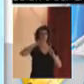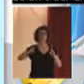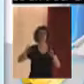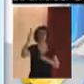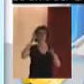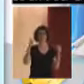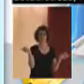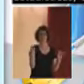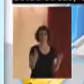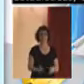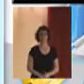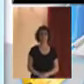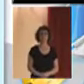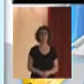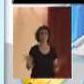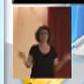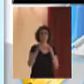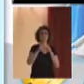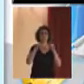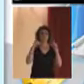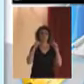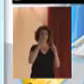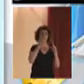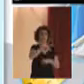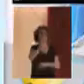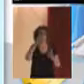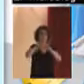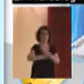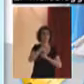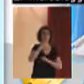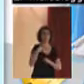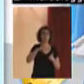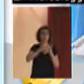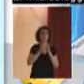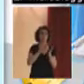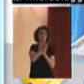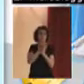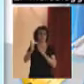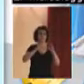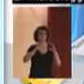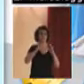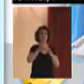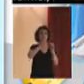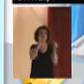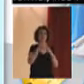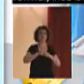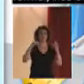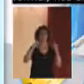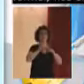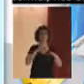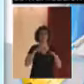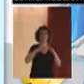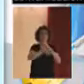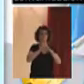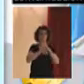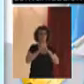detail on statistics or anything. Microblogging, if we look at the formal definition, it says it's a communication model as a